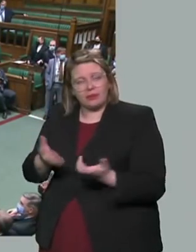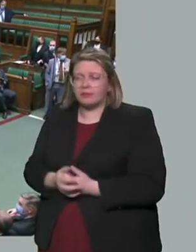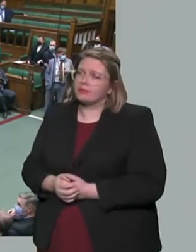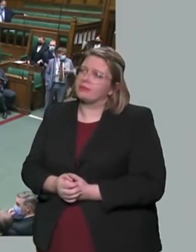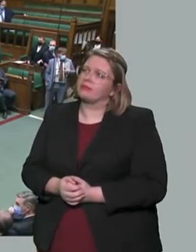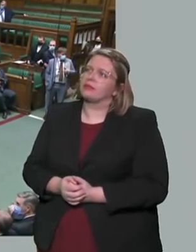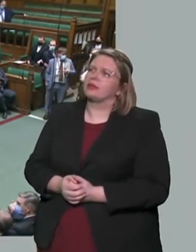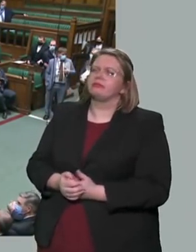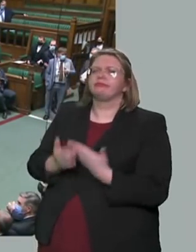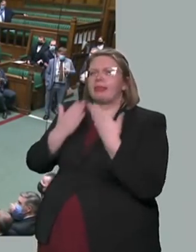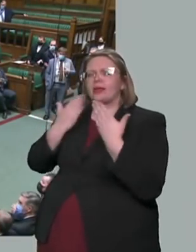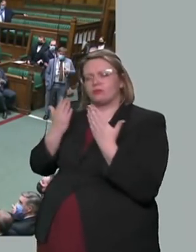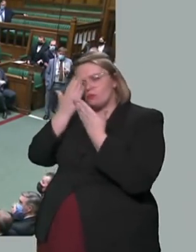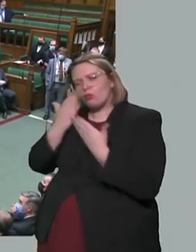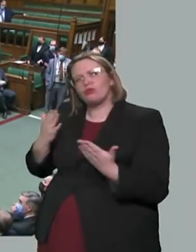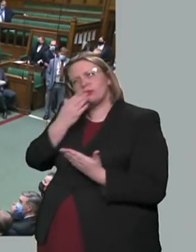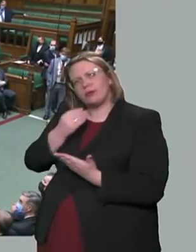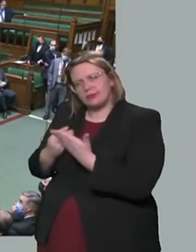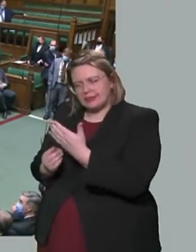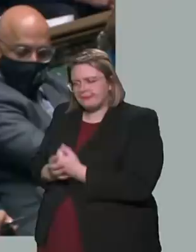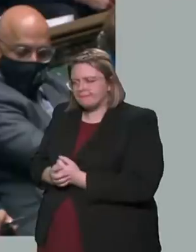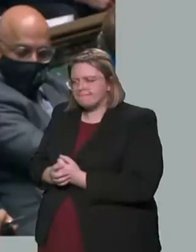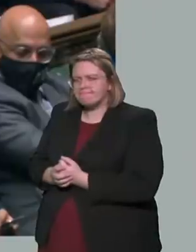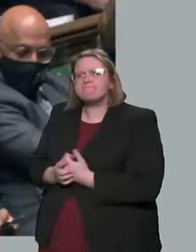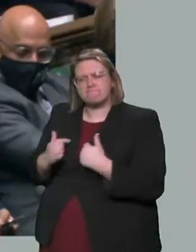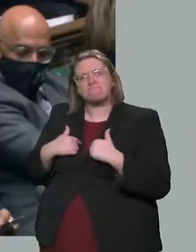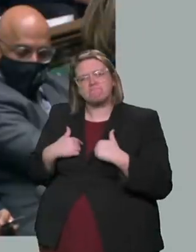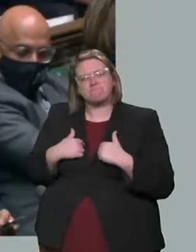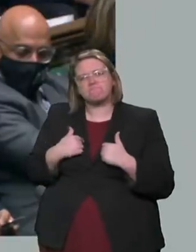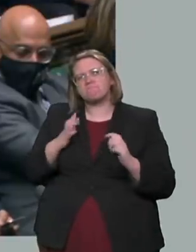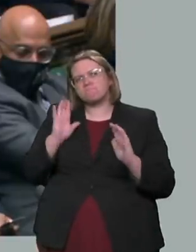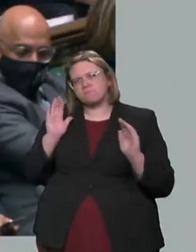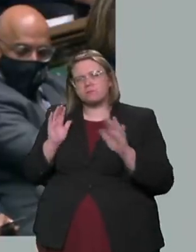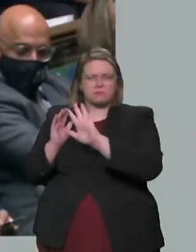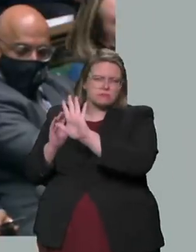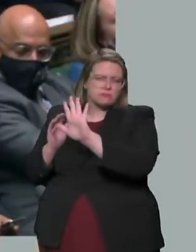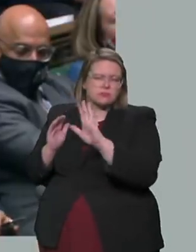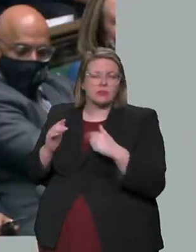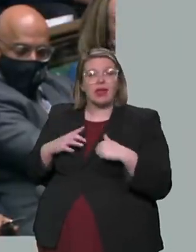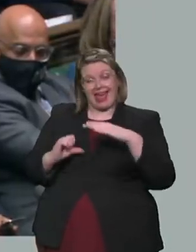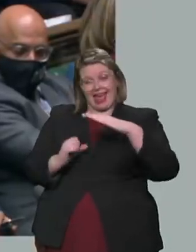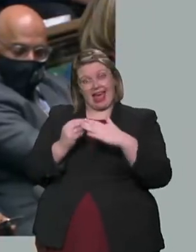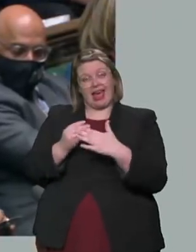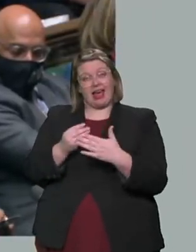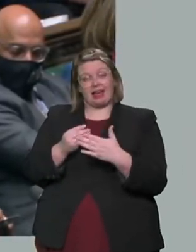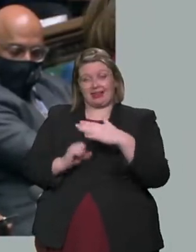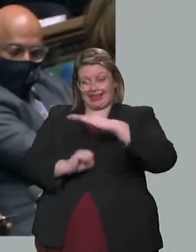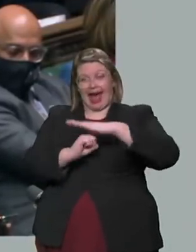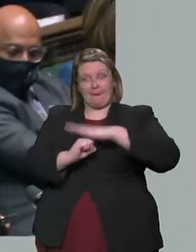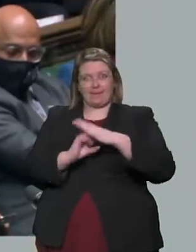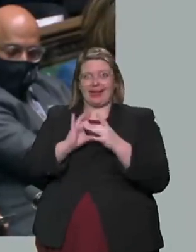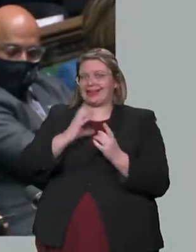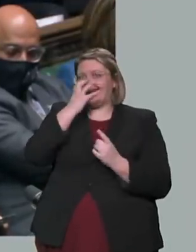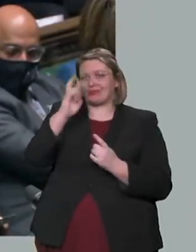I thank the right honourable gentleman. I can tell him that we are addressing the issue of fuel. Don't forget the cap is still in place,